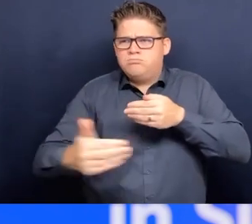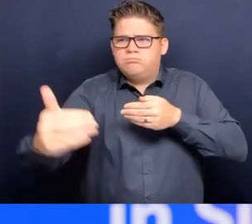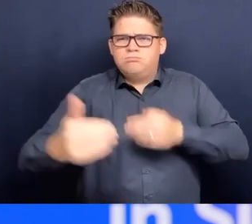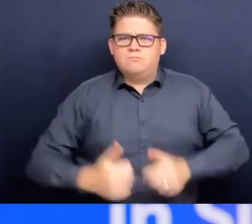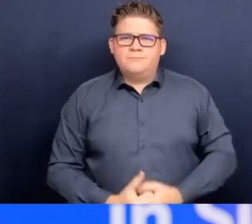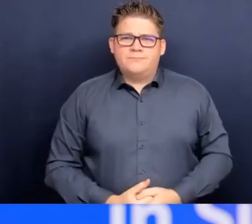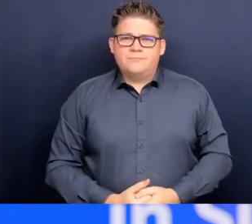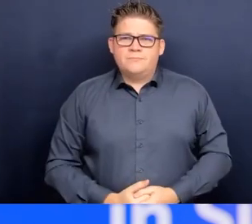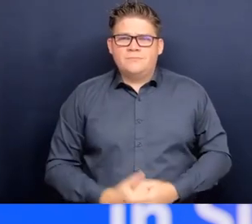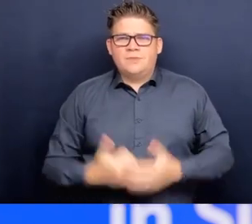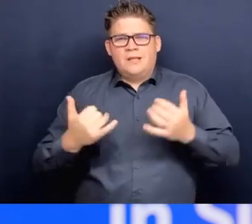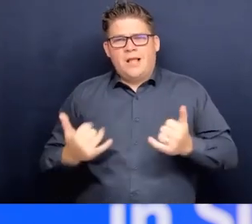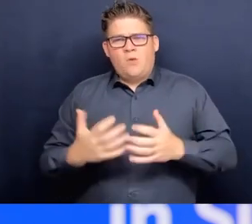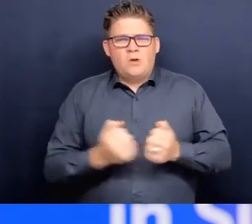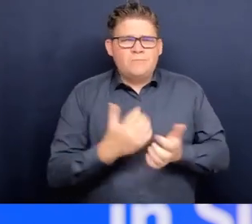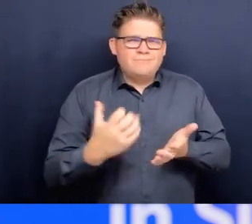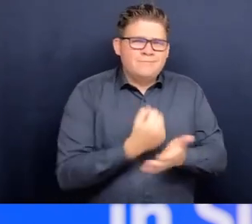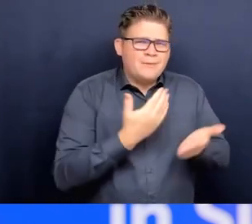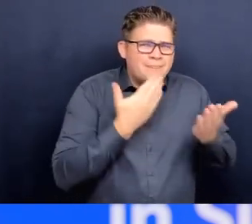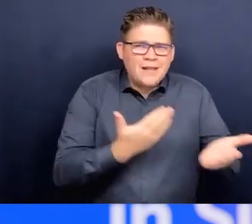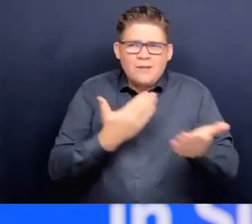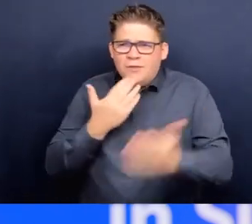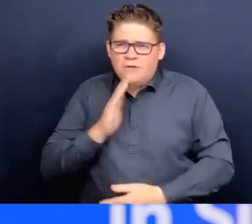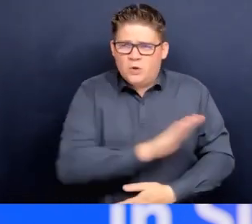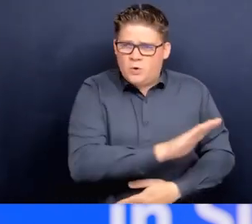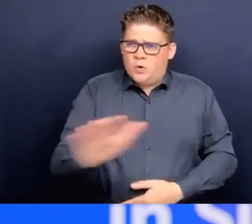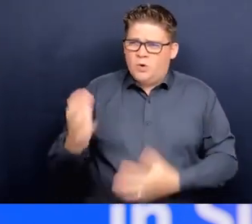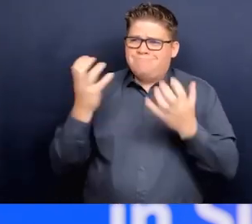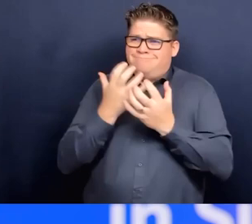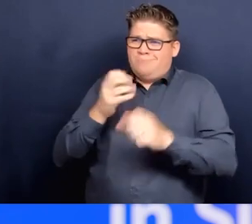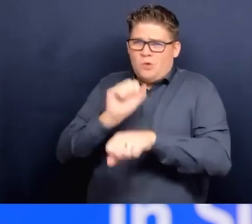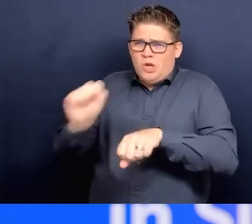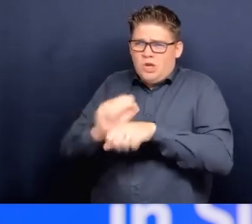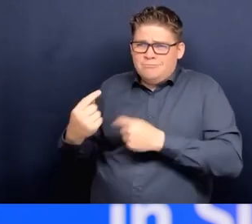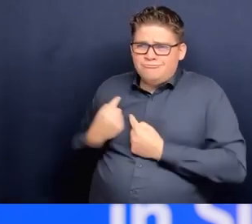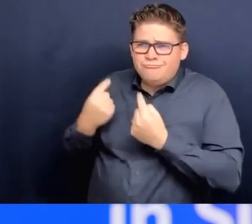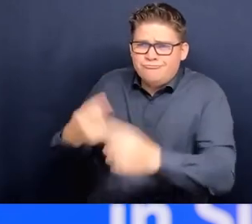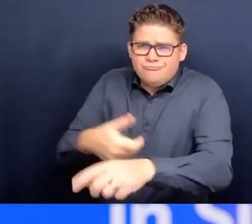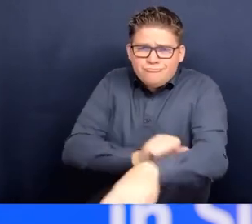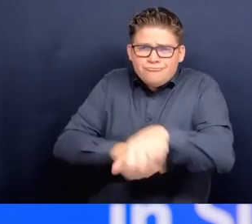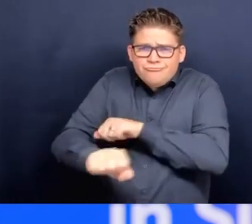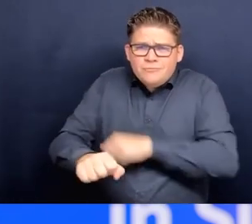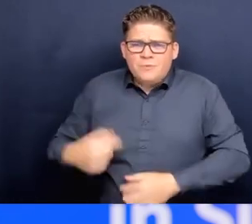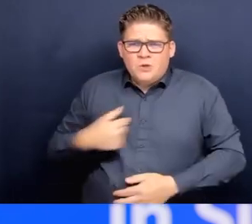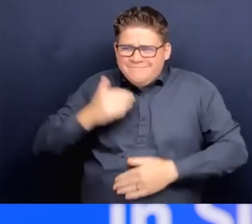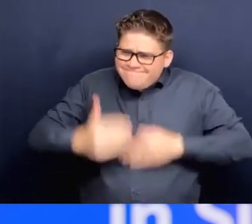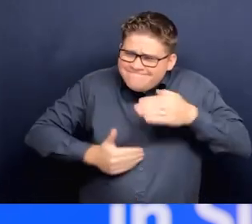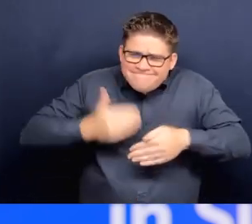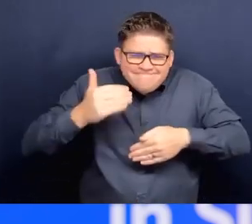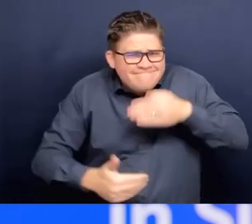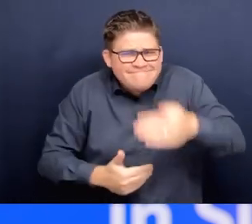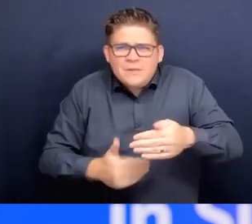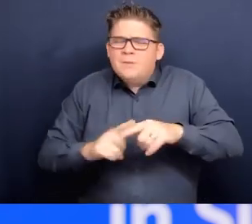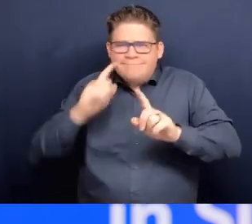BC well into the future. I'd like to take this opportunity again to thank everyone for all the support and hard work that all of you have put